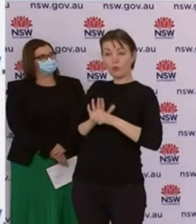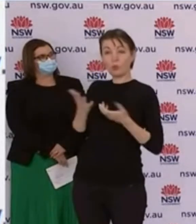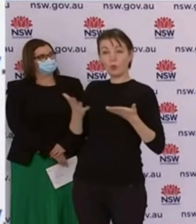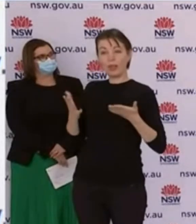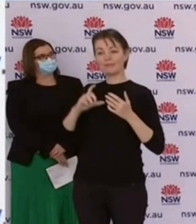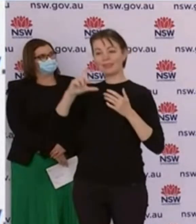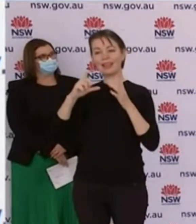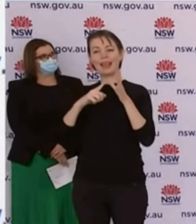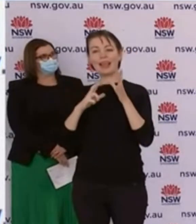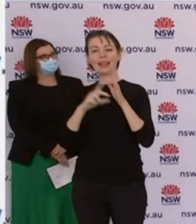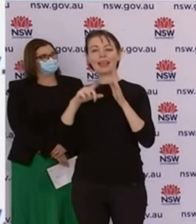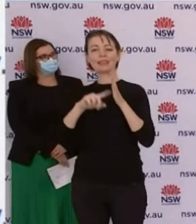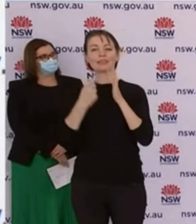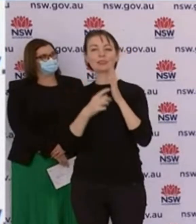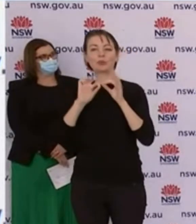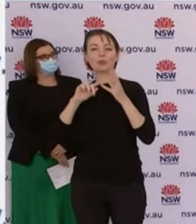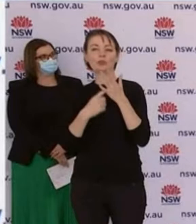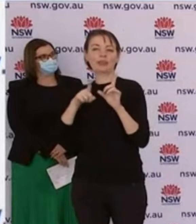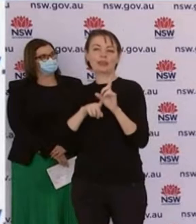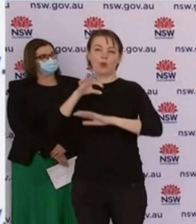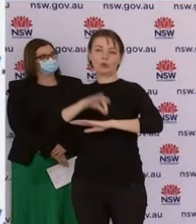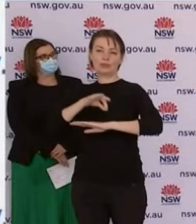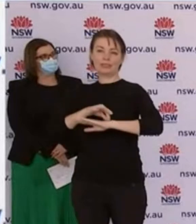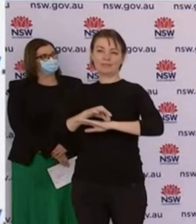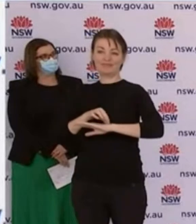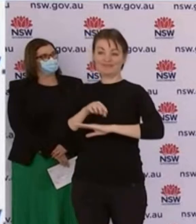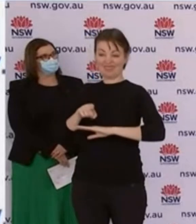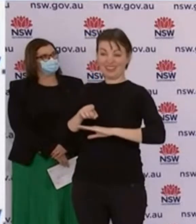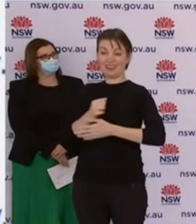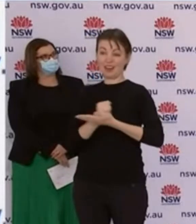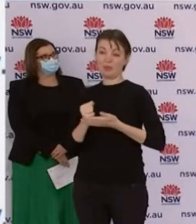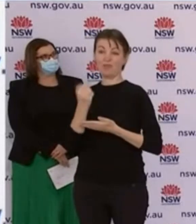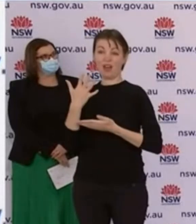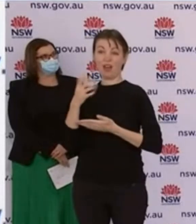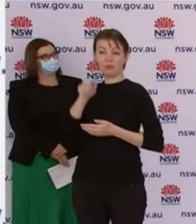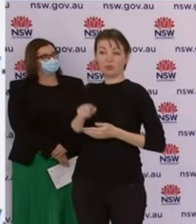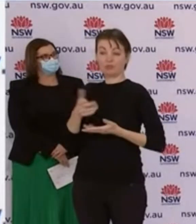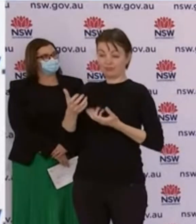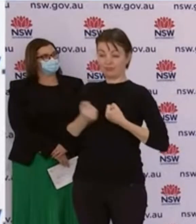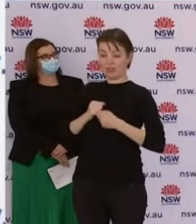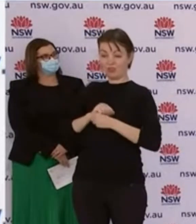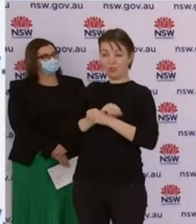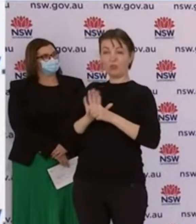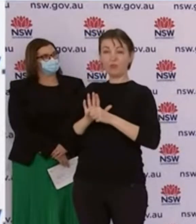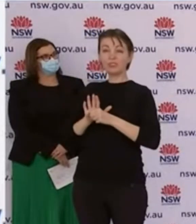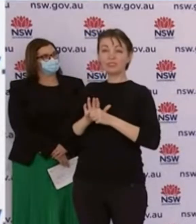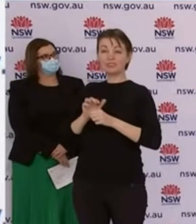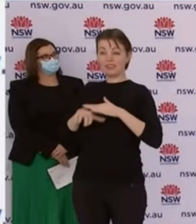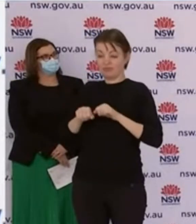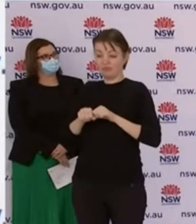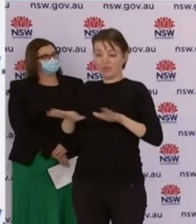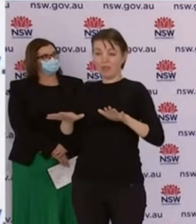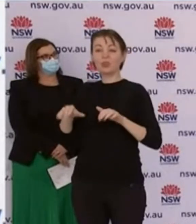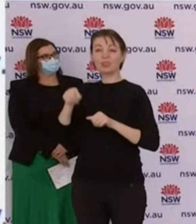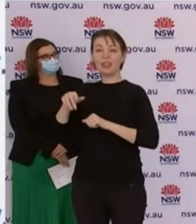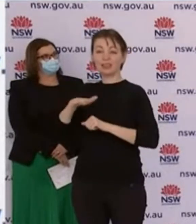from Canterbury Hospital, and he's the 5th death linked to the outbreak at the Canterbury Hospital. He